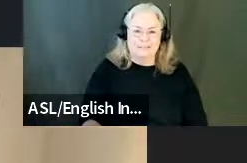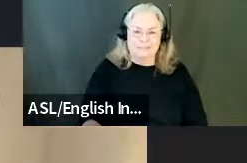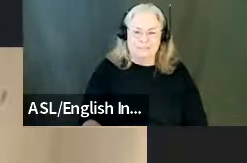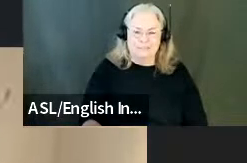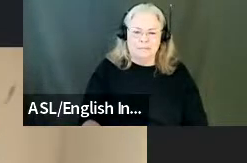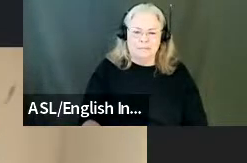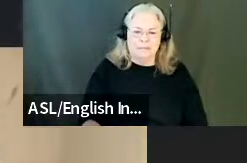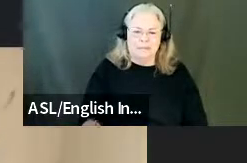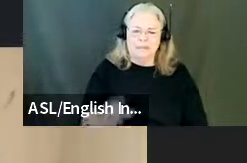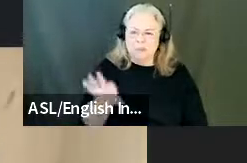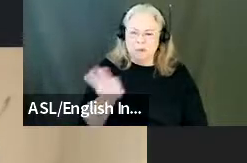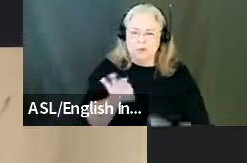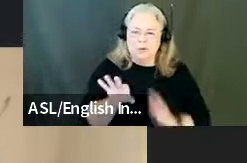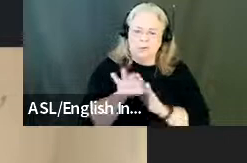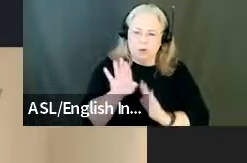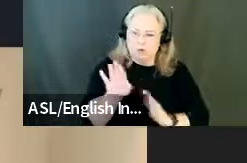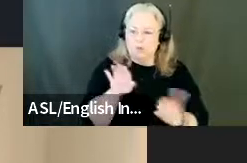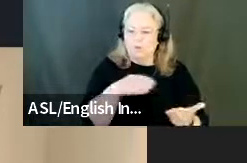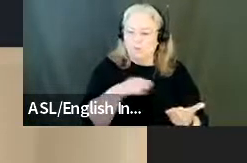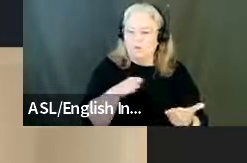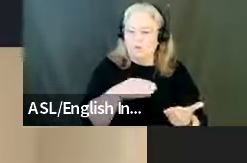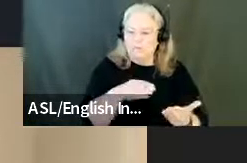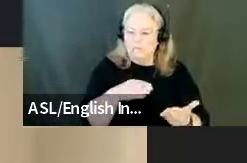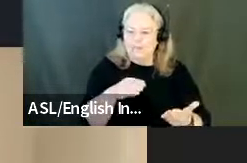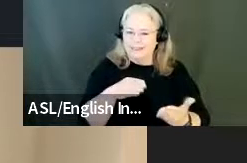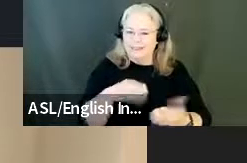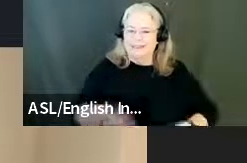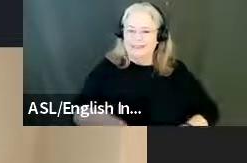So you pick your music, right?